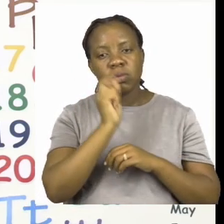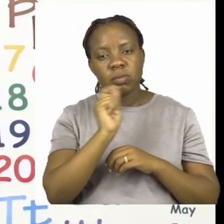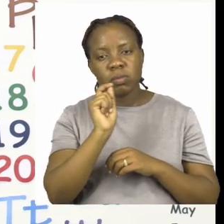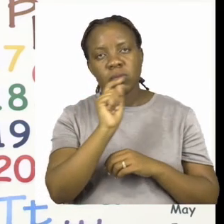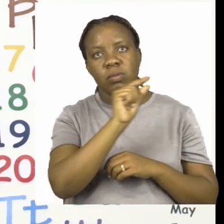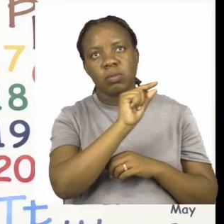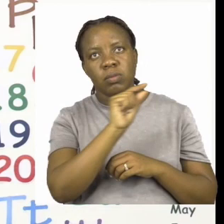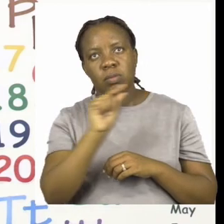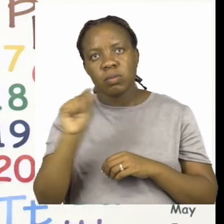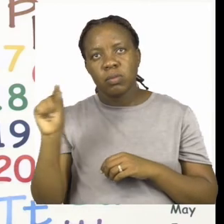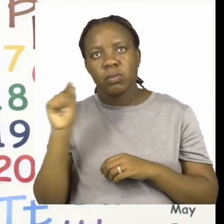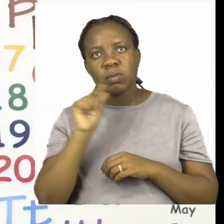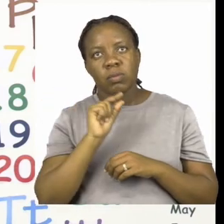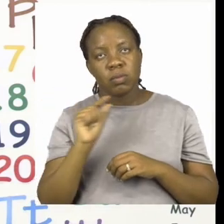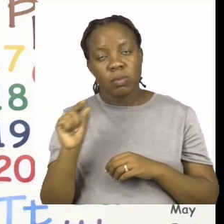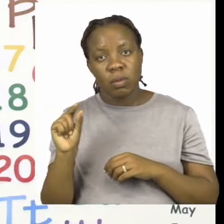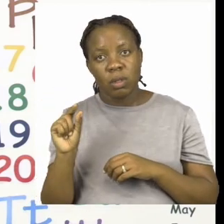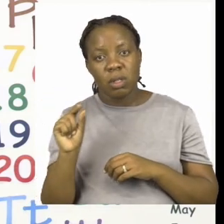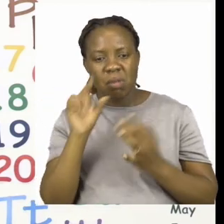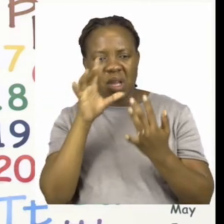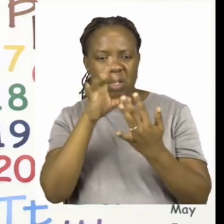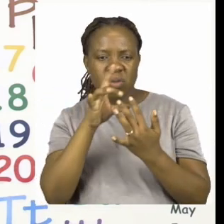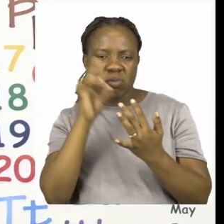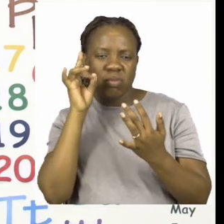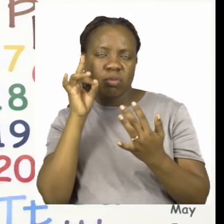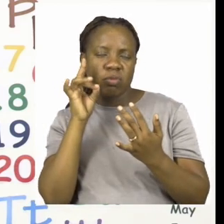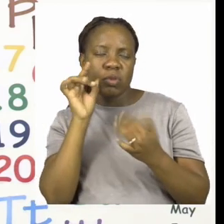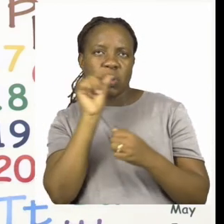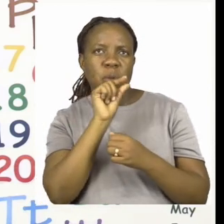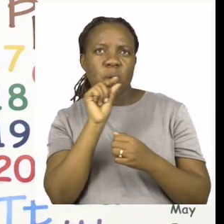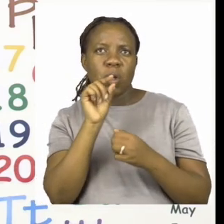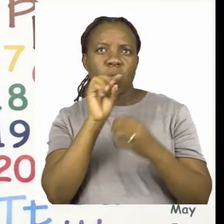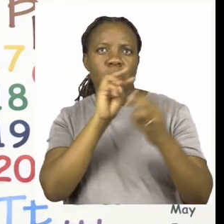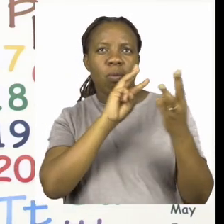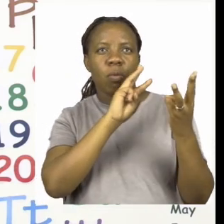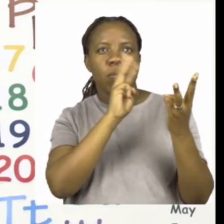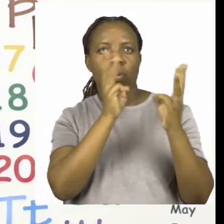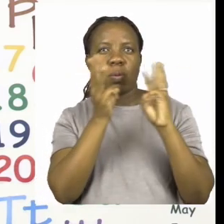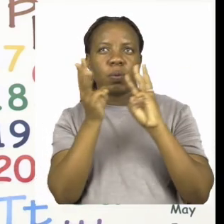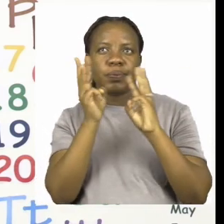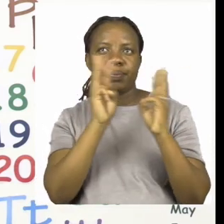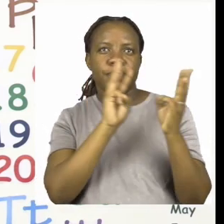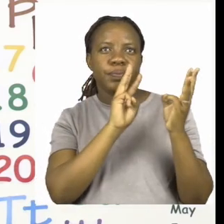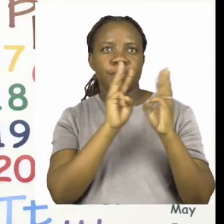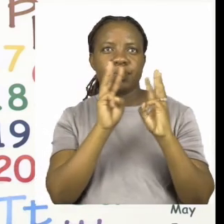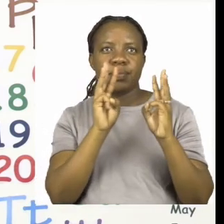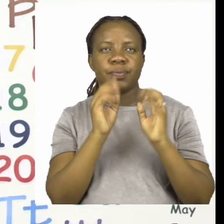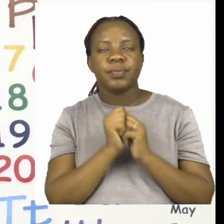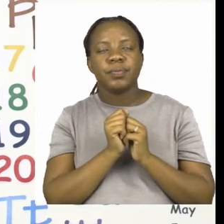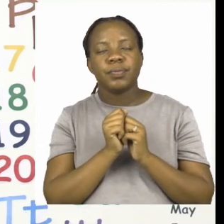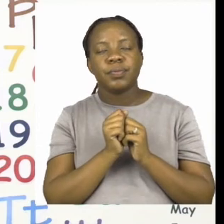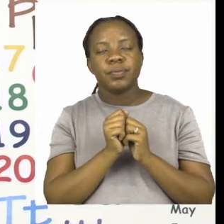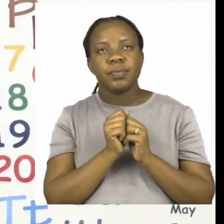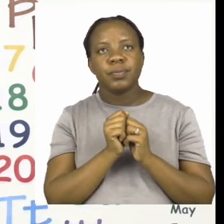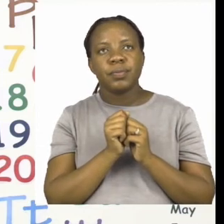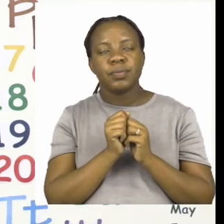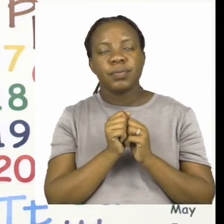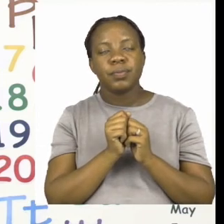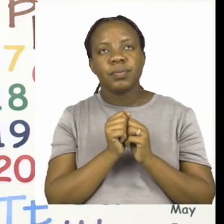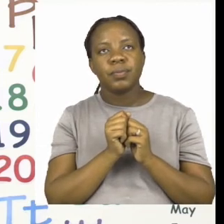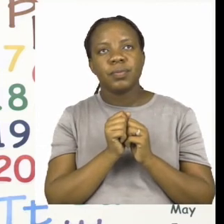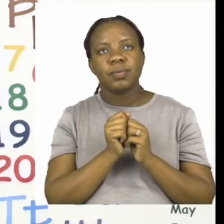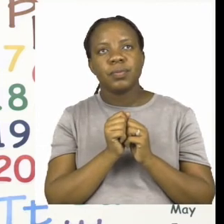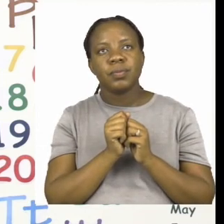chose the word weather, and this is my sentence. In springtime